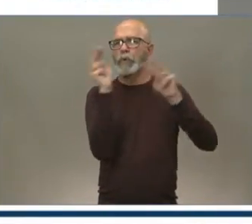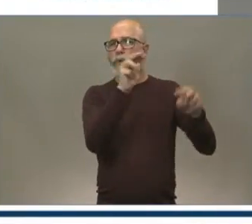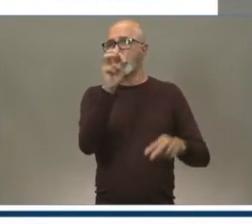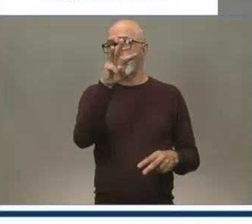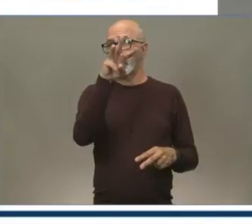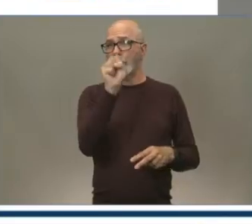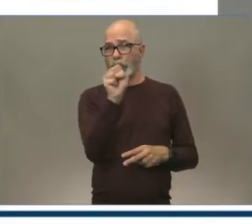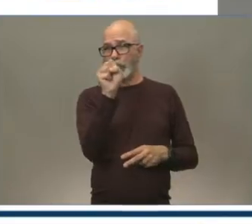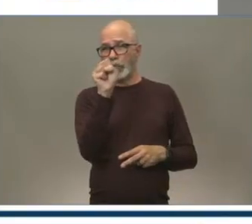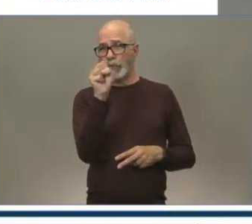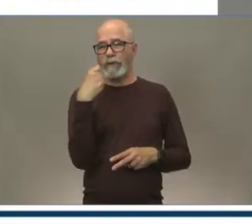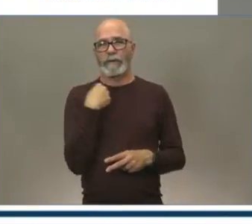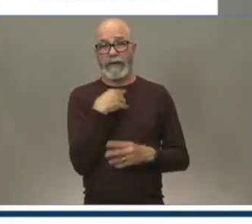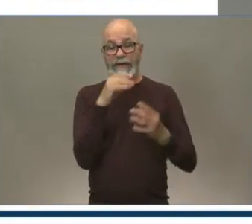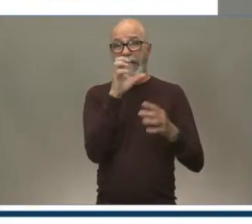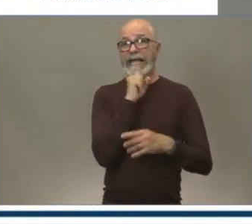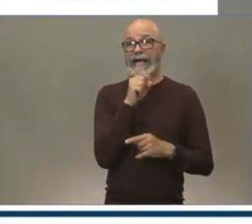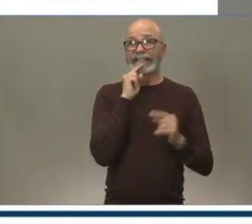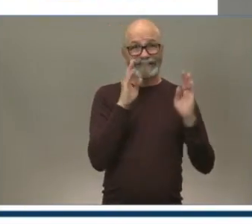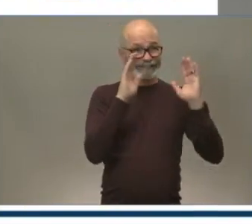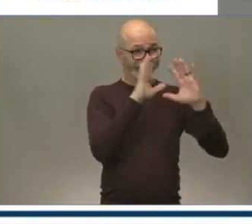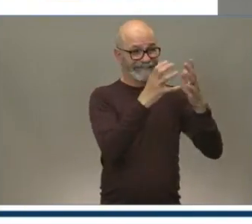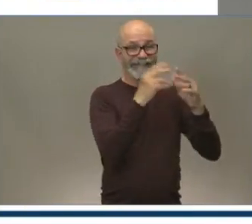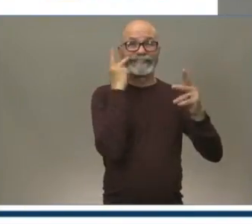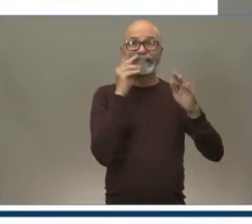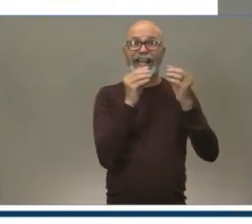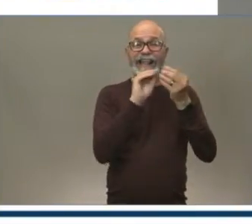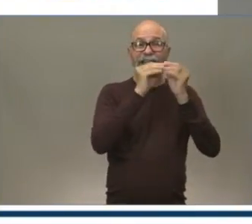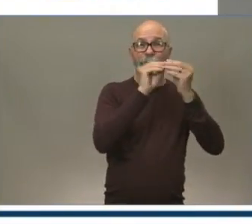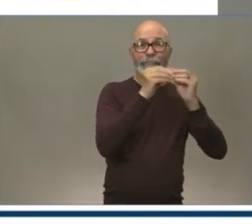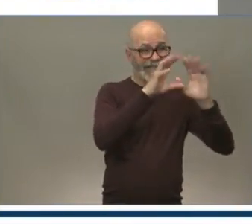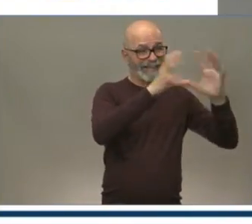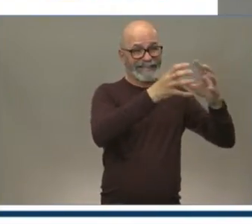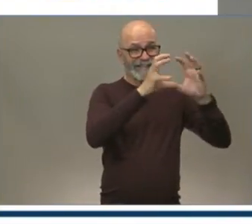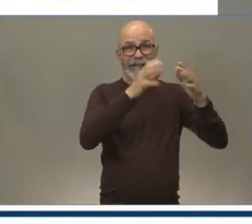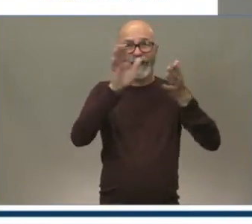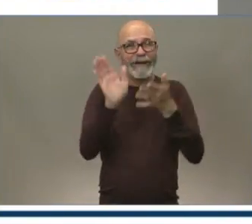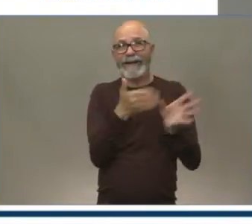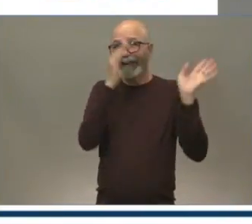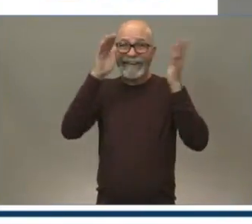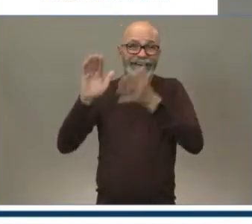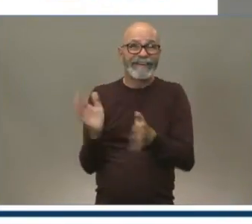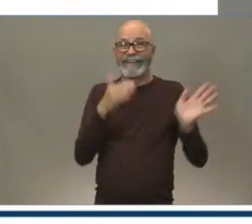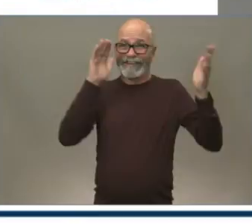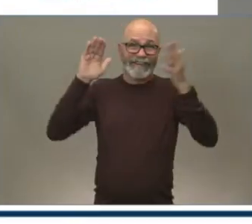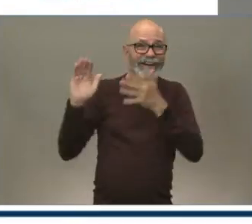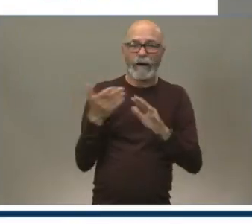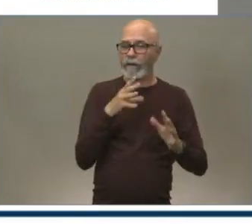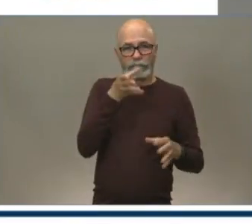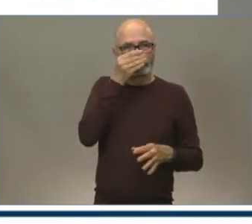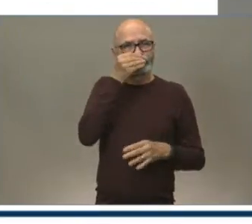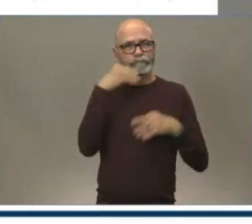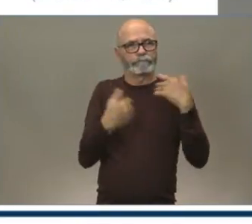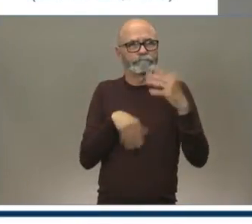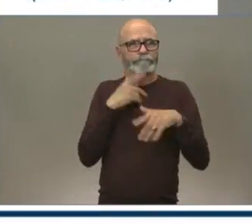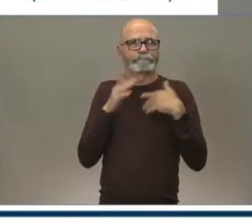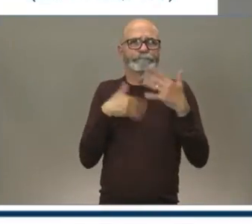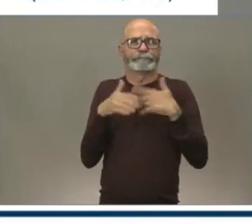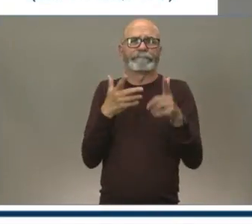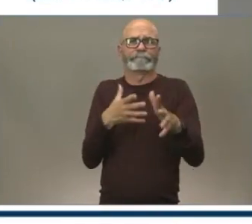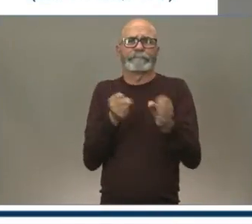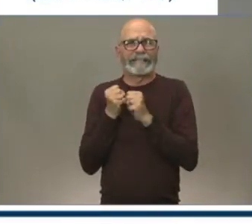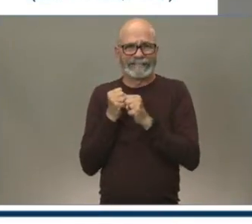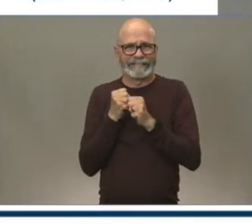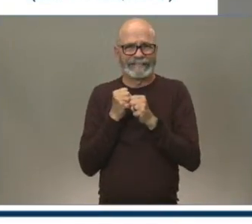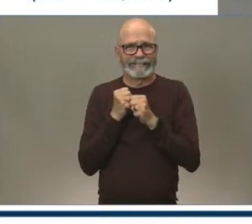age-based approach to rapidly ramp up the speed of delivery of vaccine. If we were to try to organize this approach